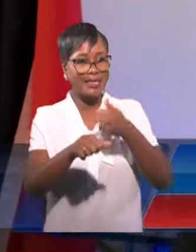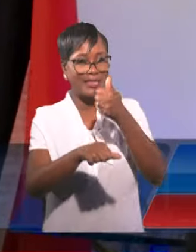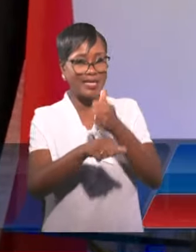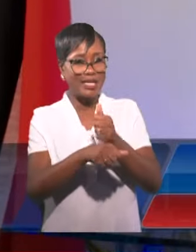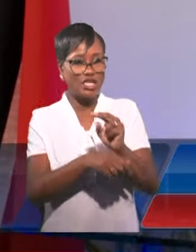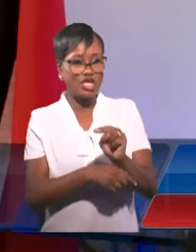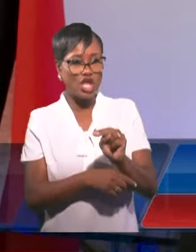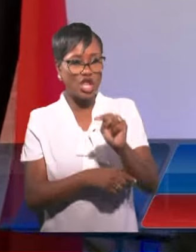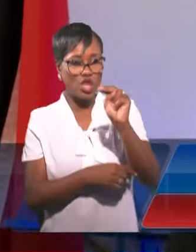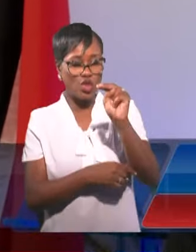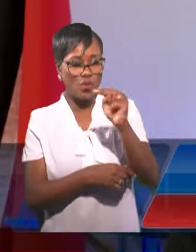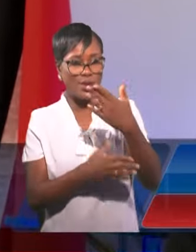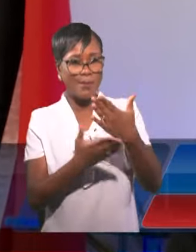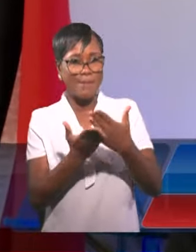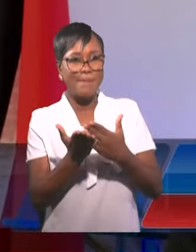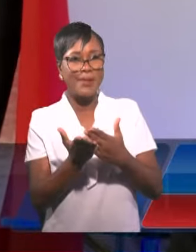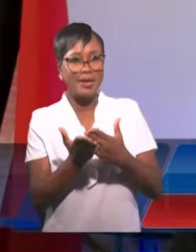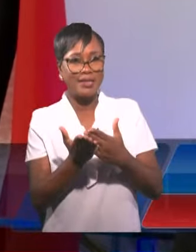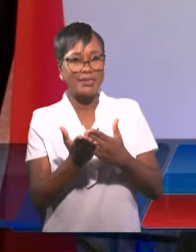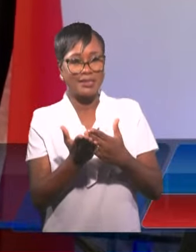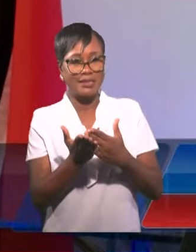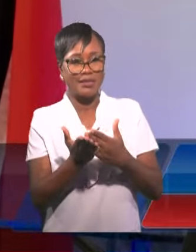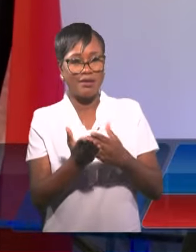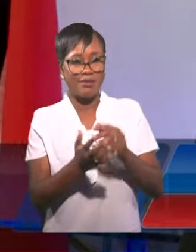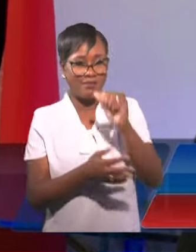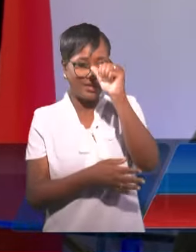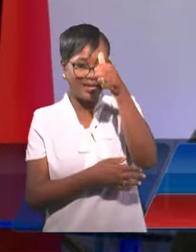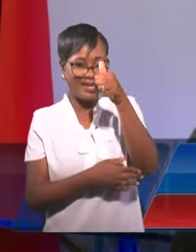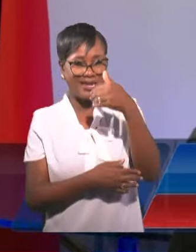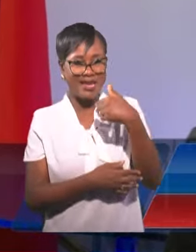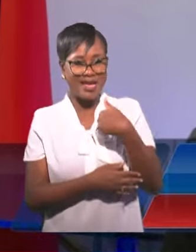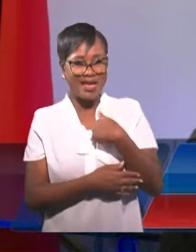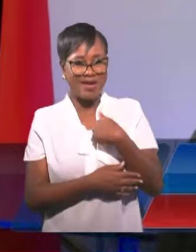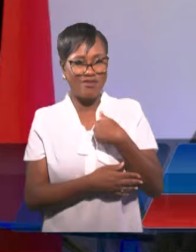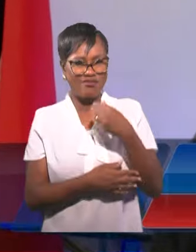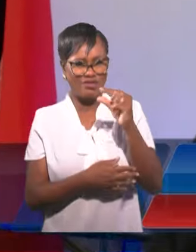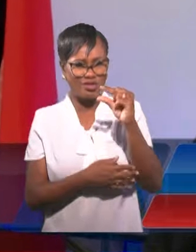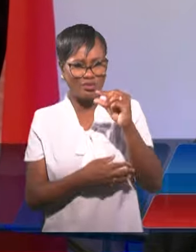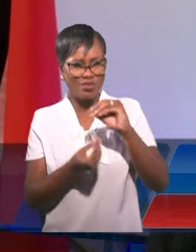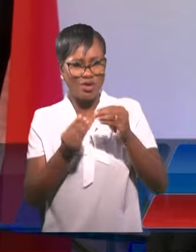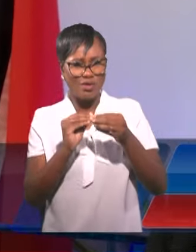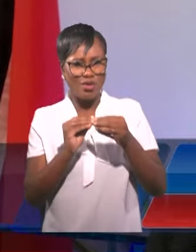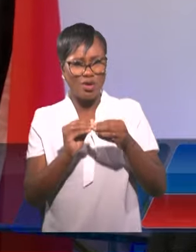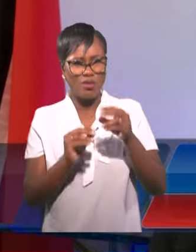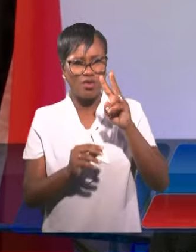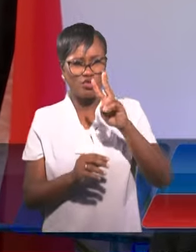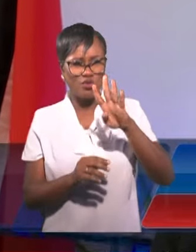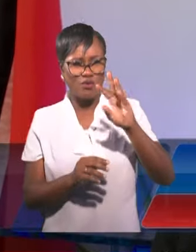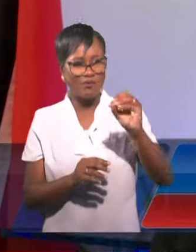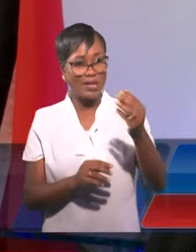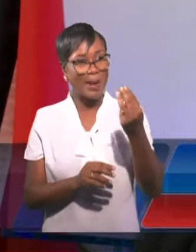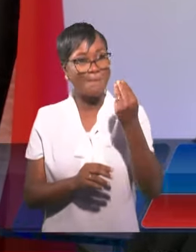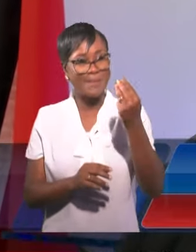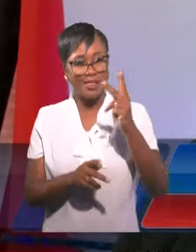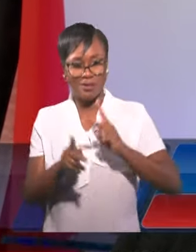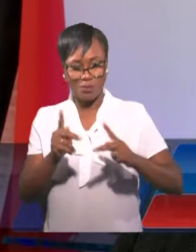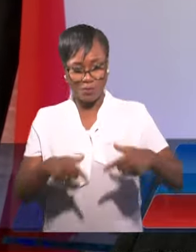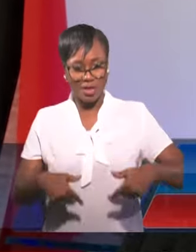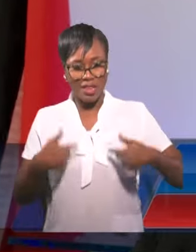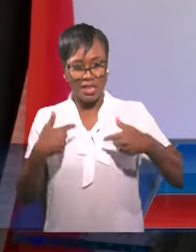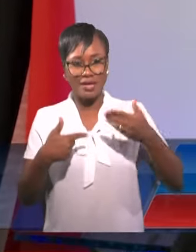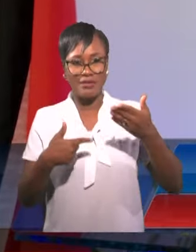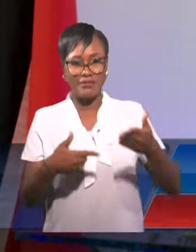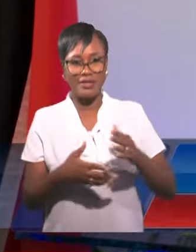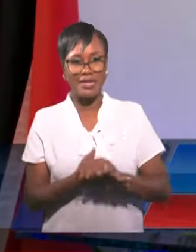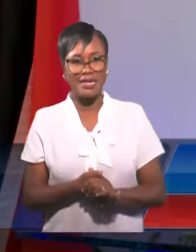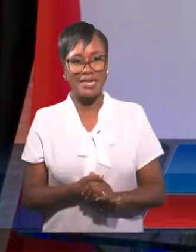northern state of Uttar Pradesh, and that state has only a small number of people, around 240 million. So if we're able